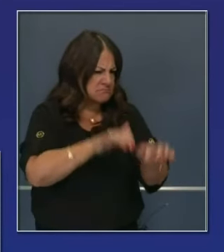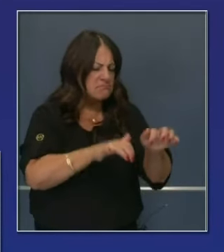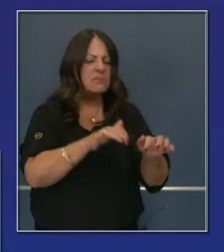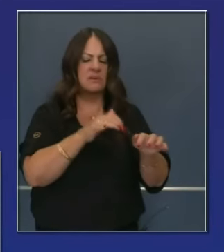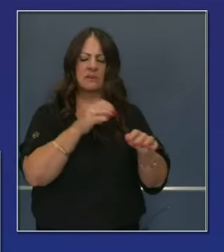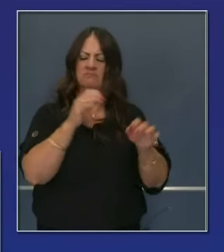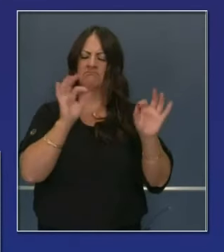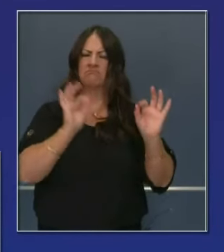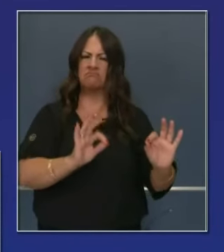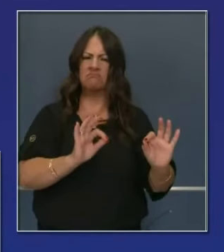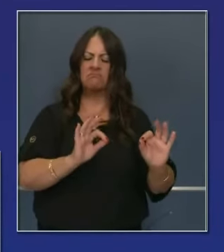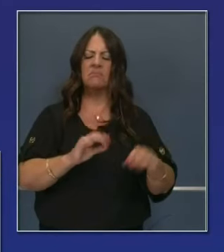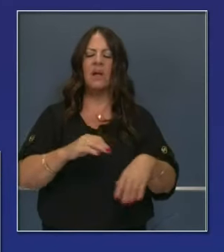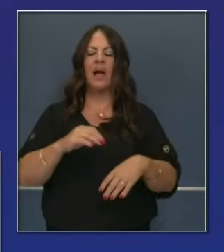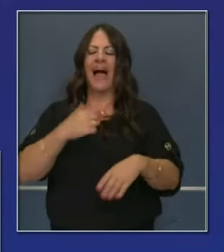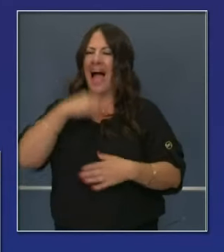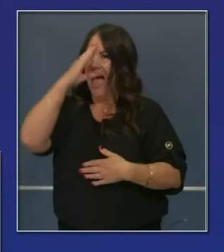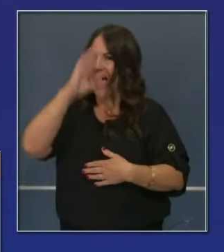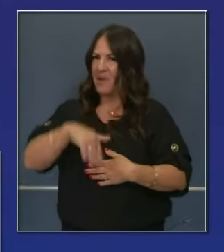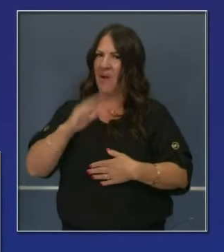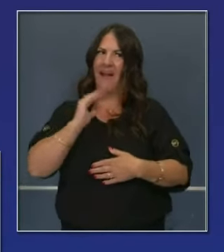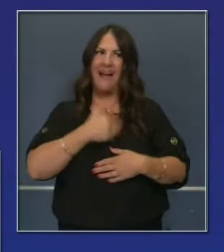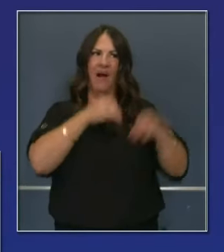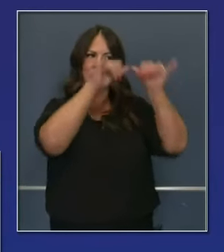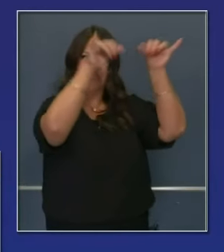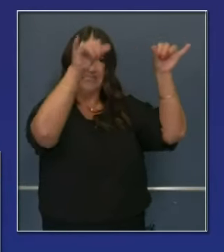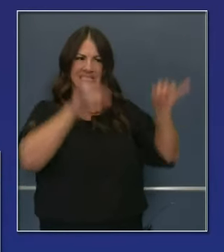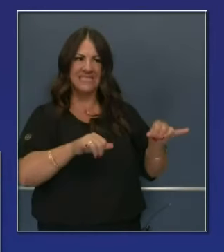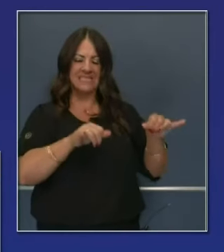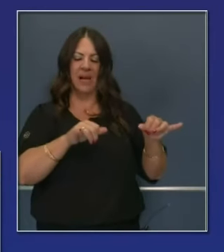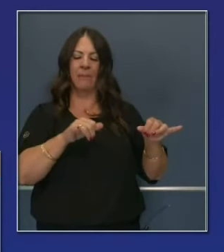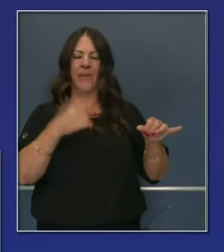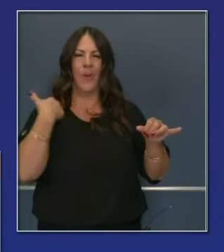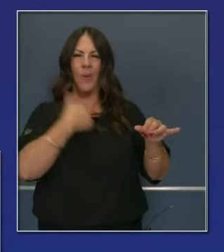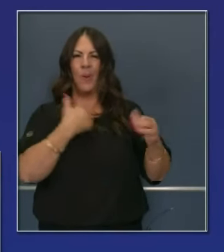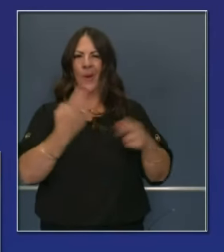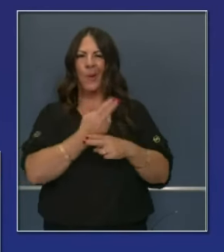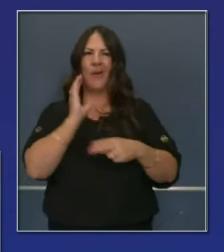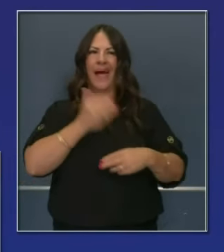existing system, and I am not naive about existing systems